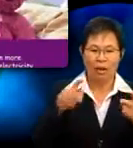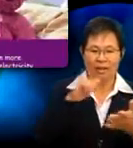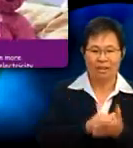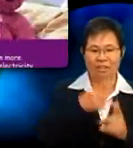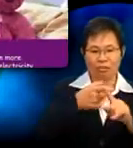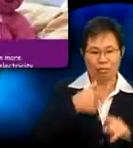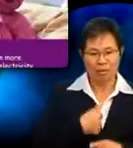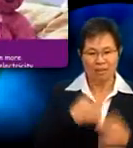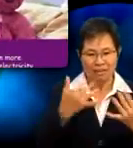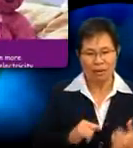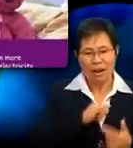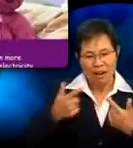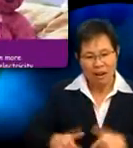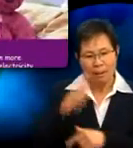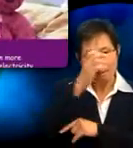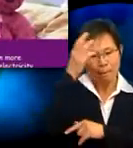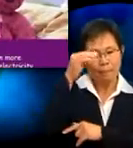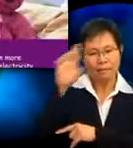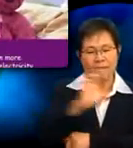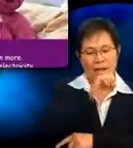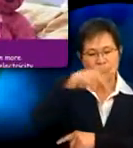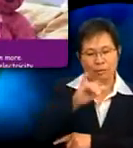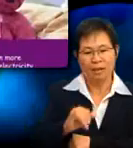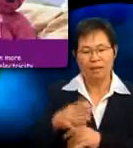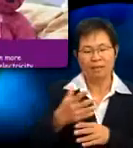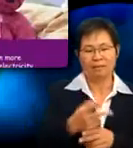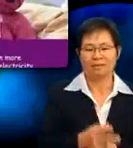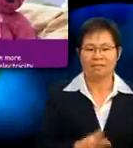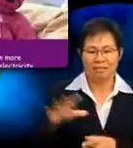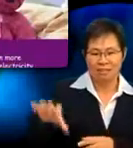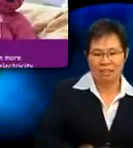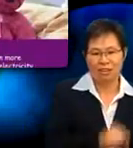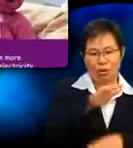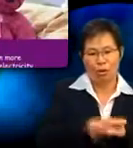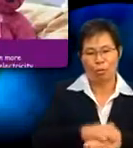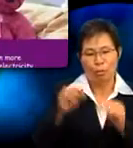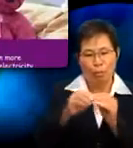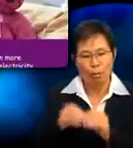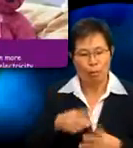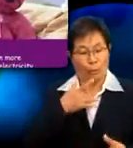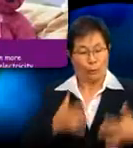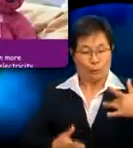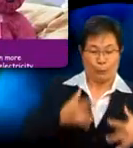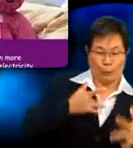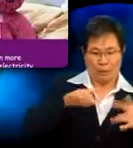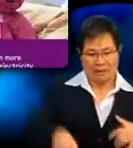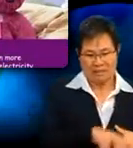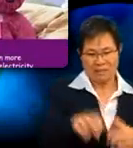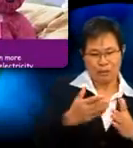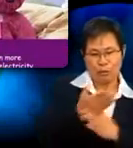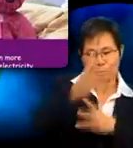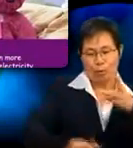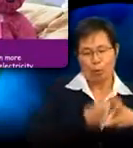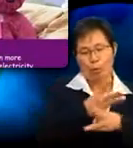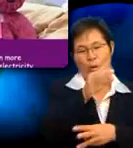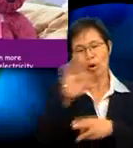Okay, that's it from me. Now, I will let Mr. SPI take you on